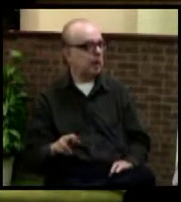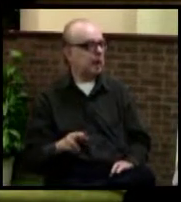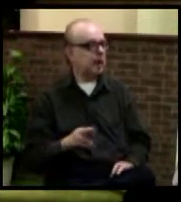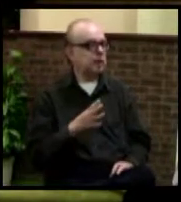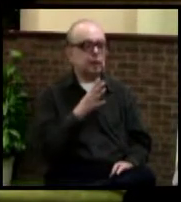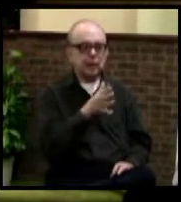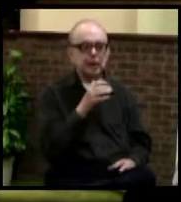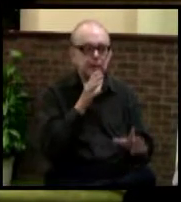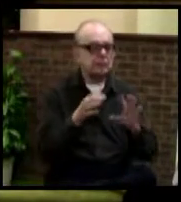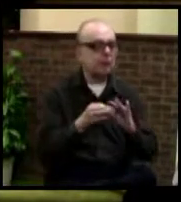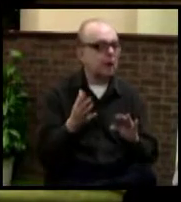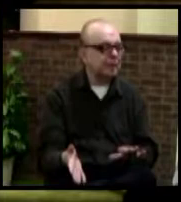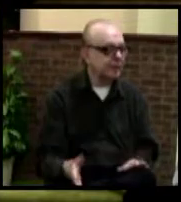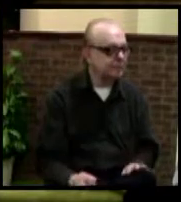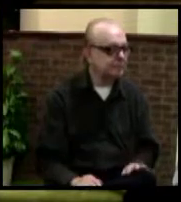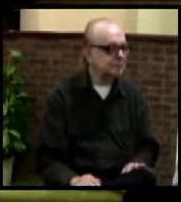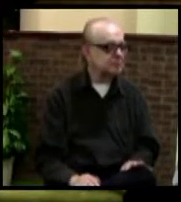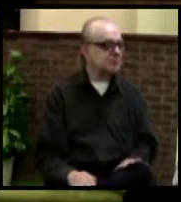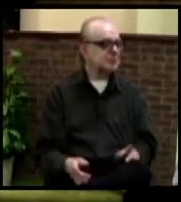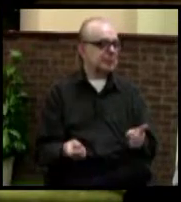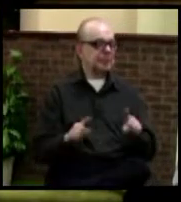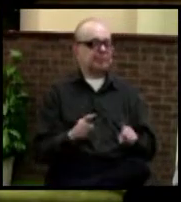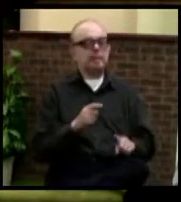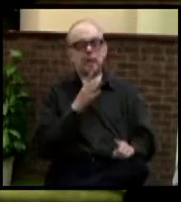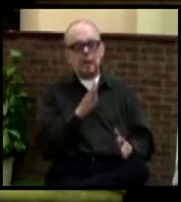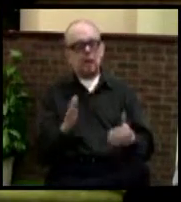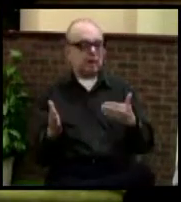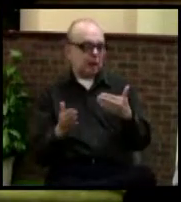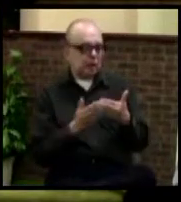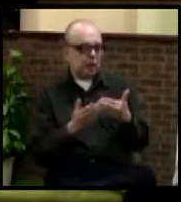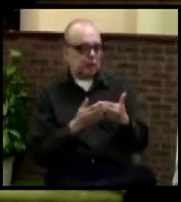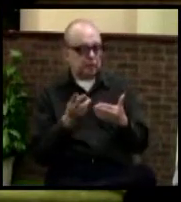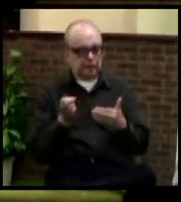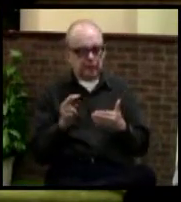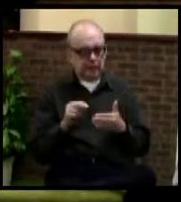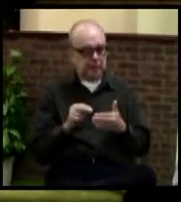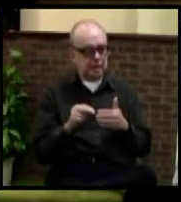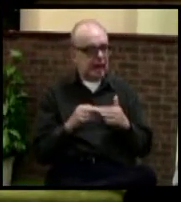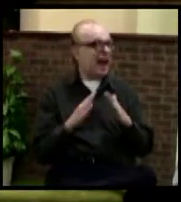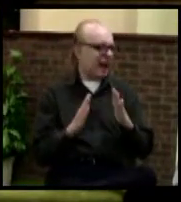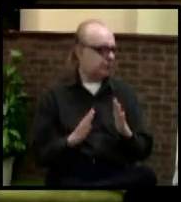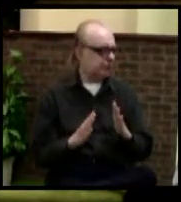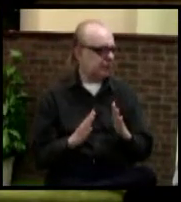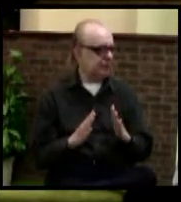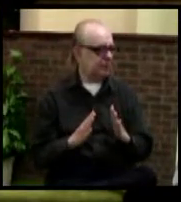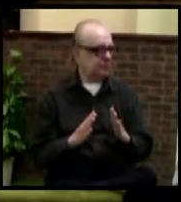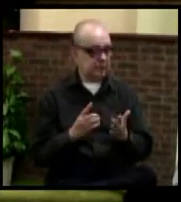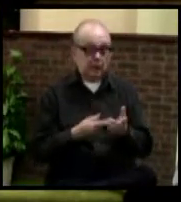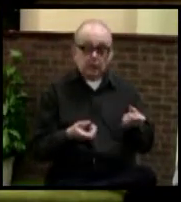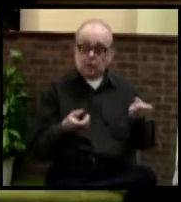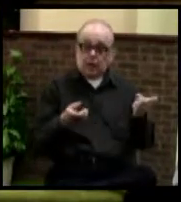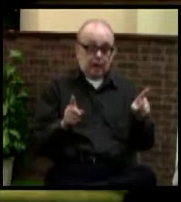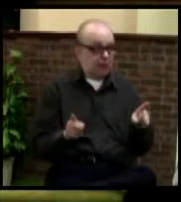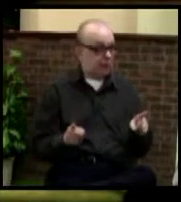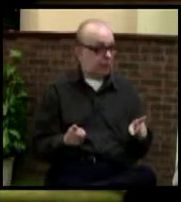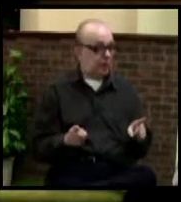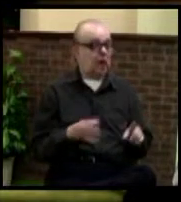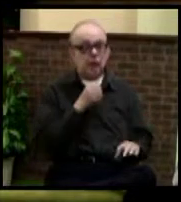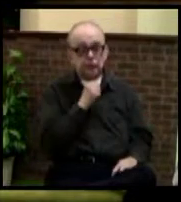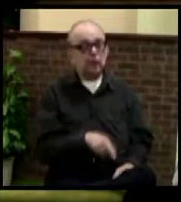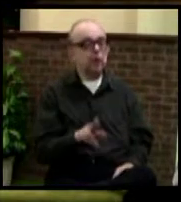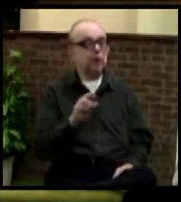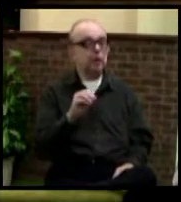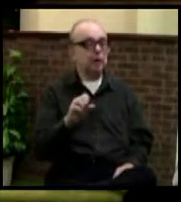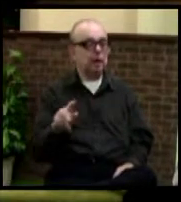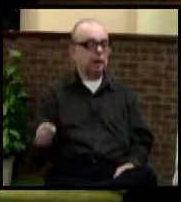belong there. So whenever she would venture too close to the hen house, what would happen is this old